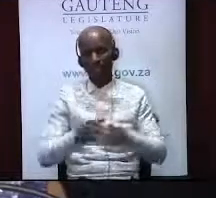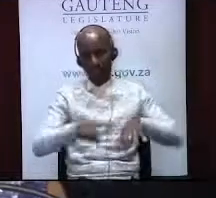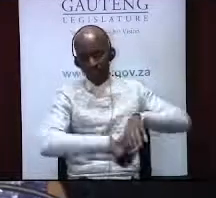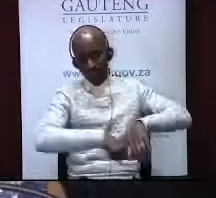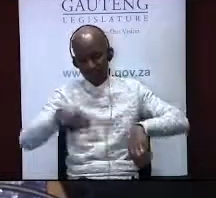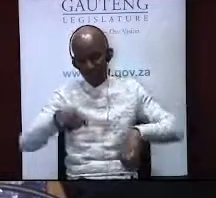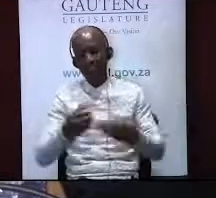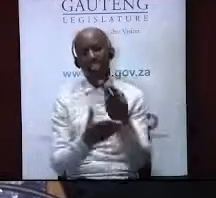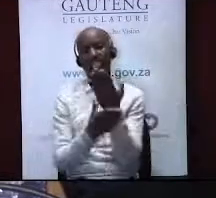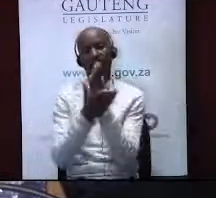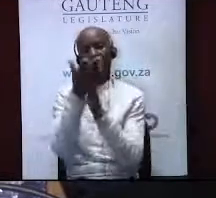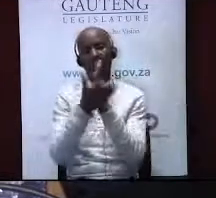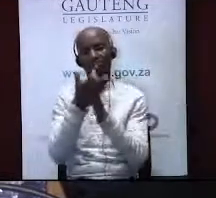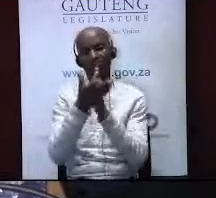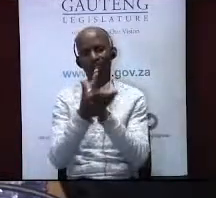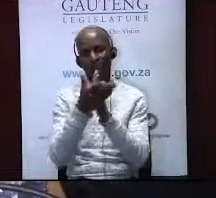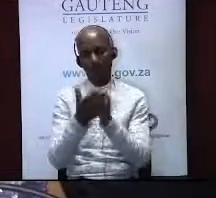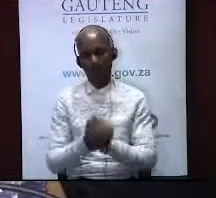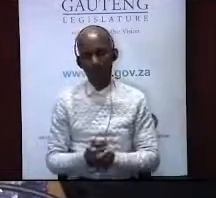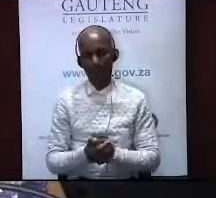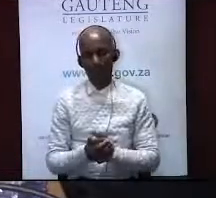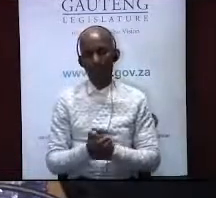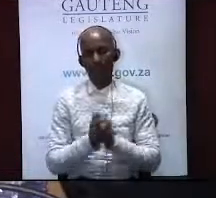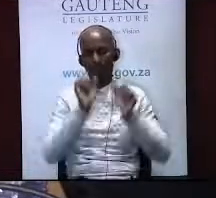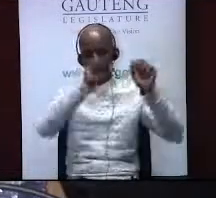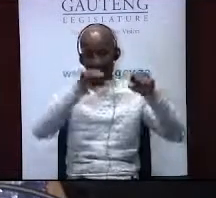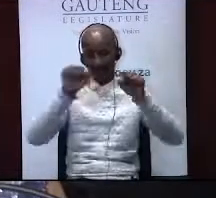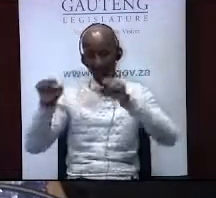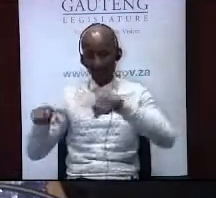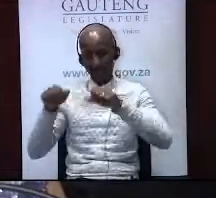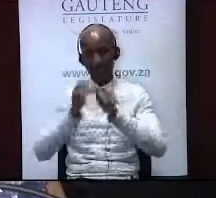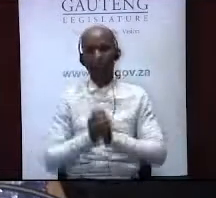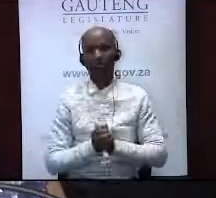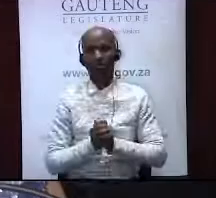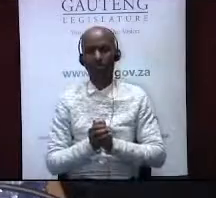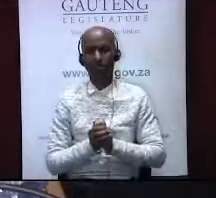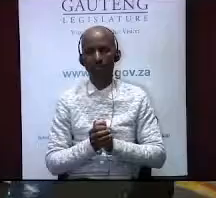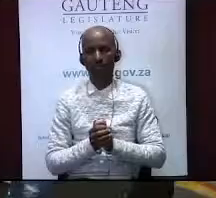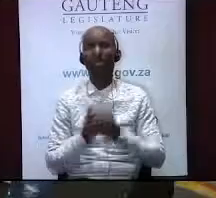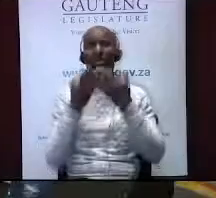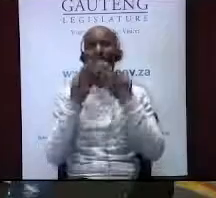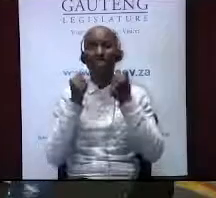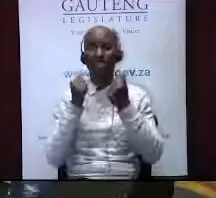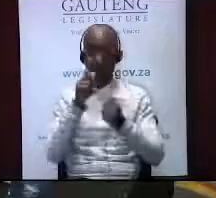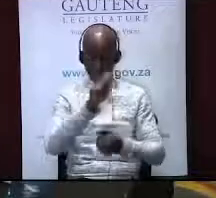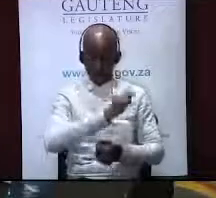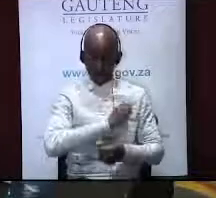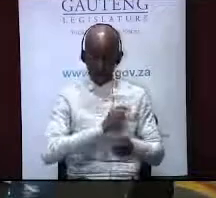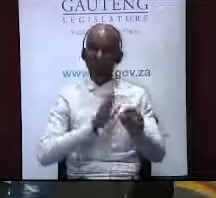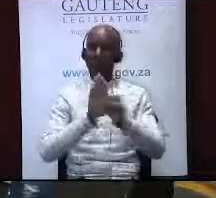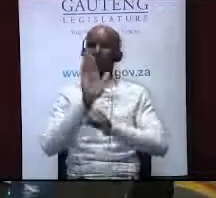any two-edged sword. Hallelujah. Come on, be truthful.